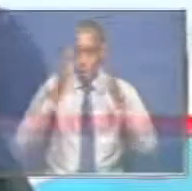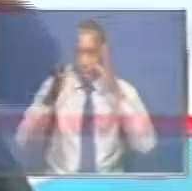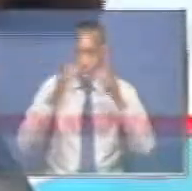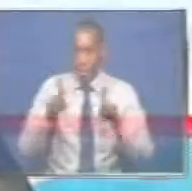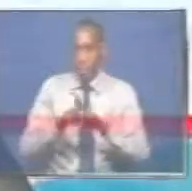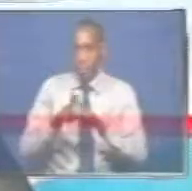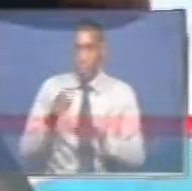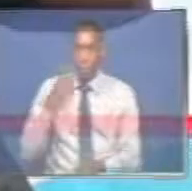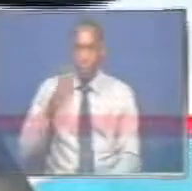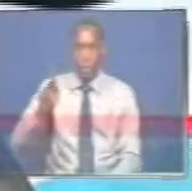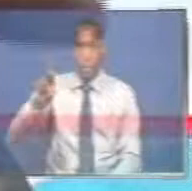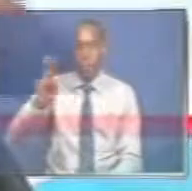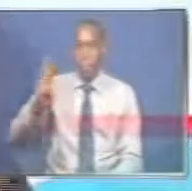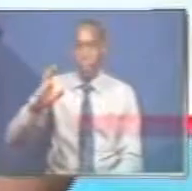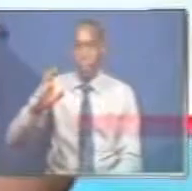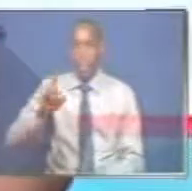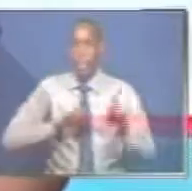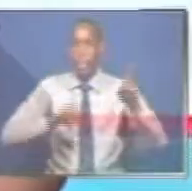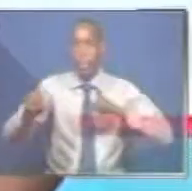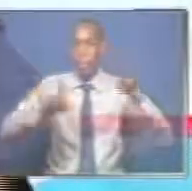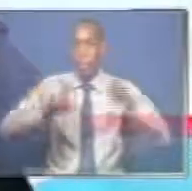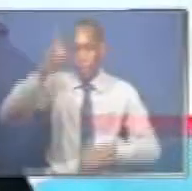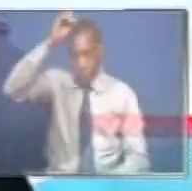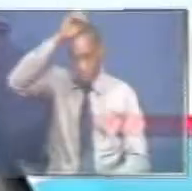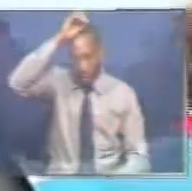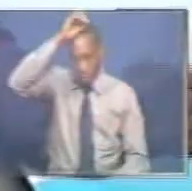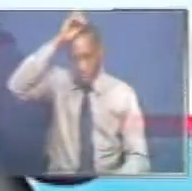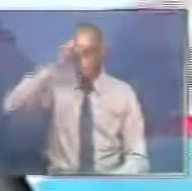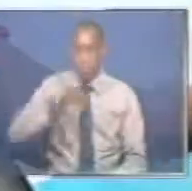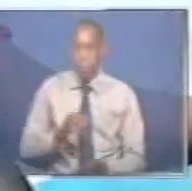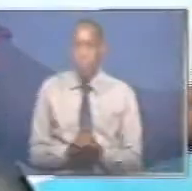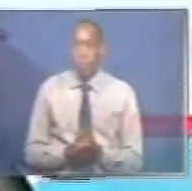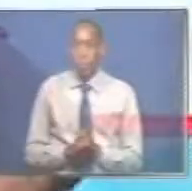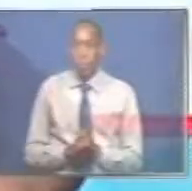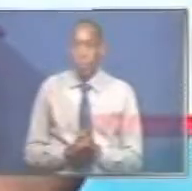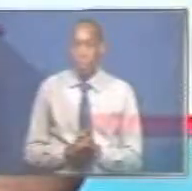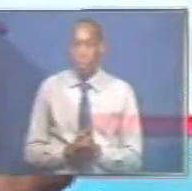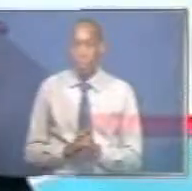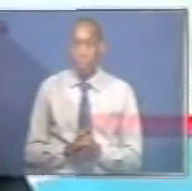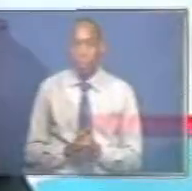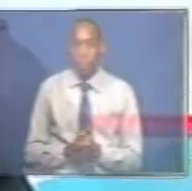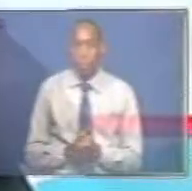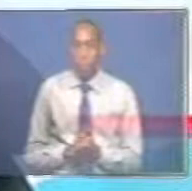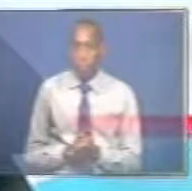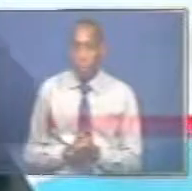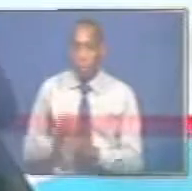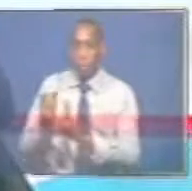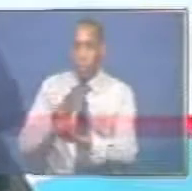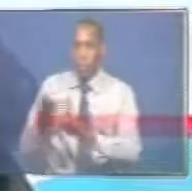seen KBC going to Mashinani there. Mm-hmm. Getting the funds, give them jerseys, mm-hmm. let them feel